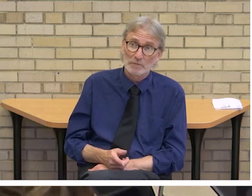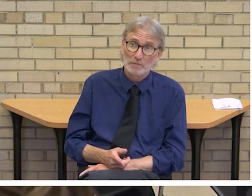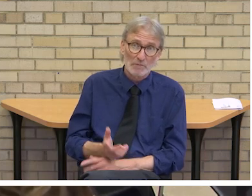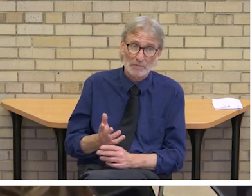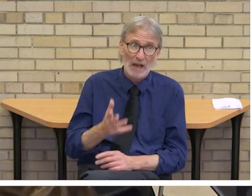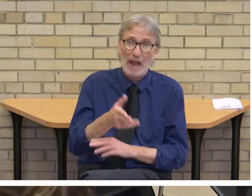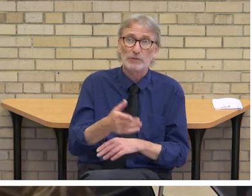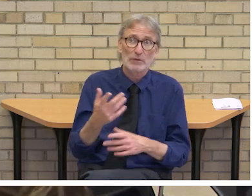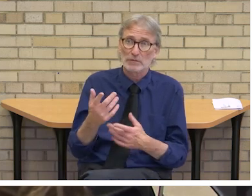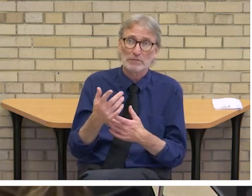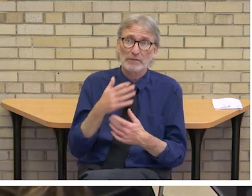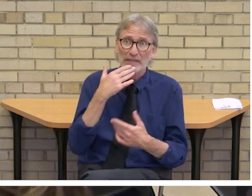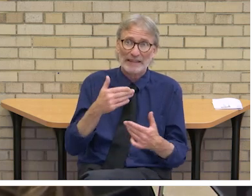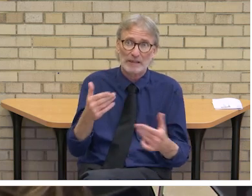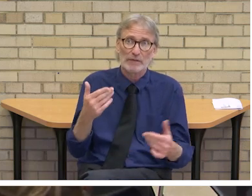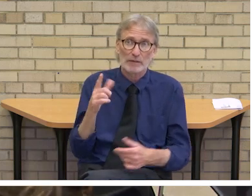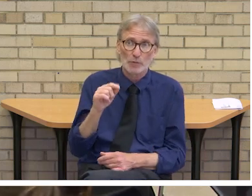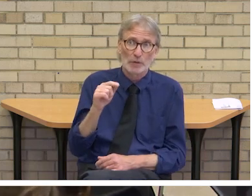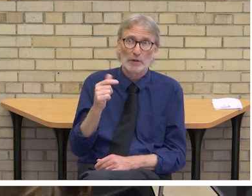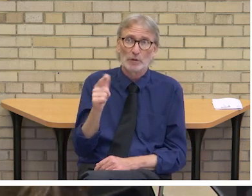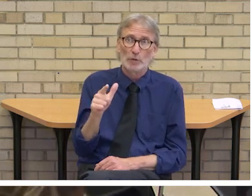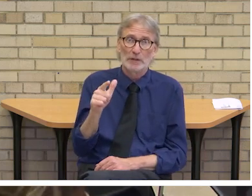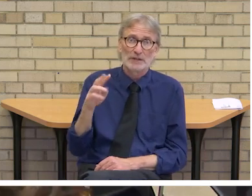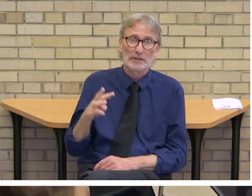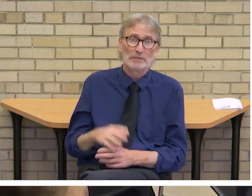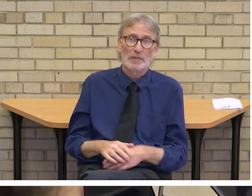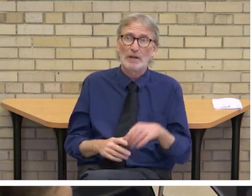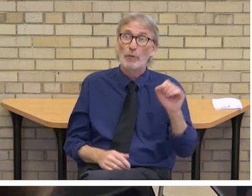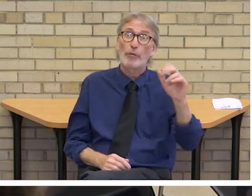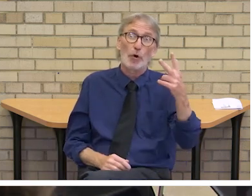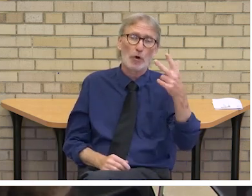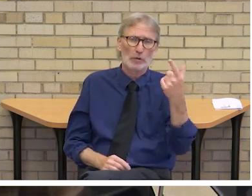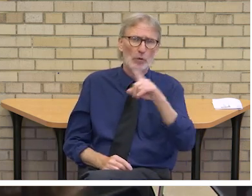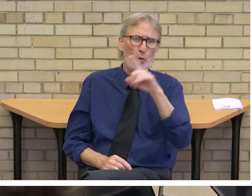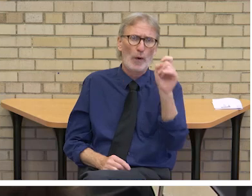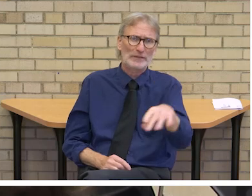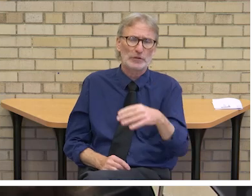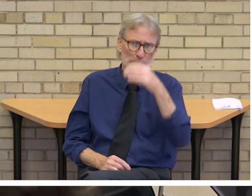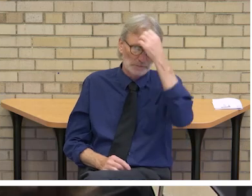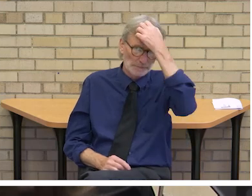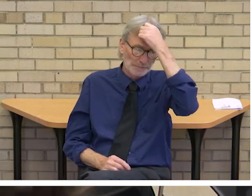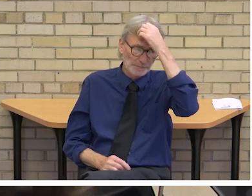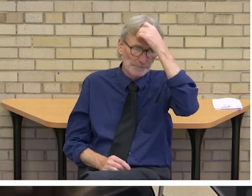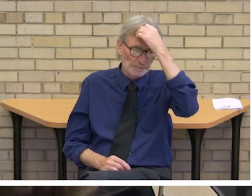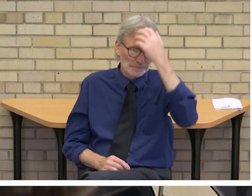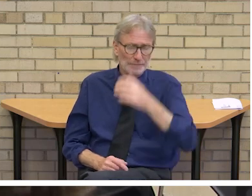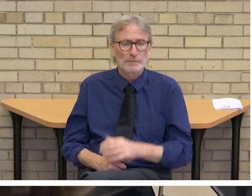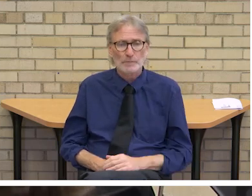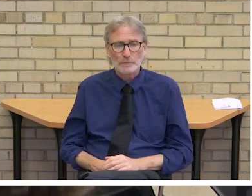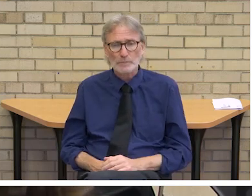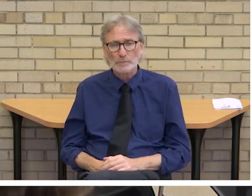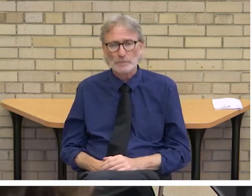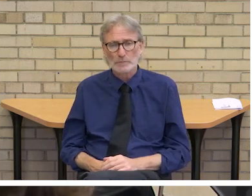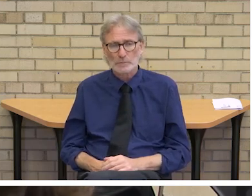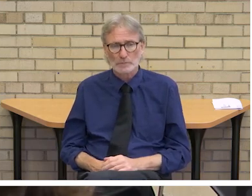Thanksgiving of 2026? And let me think, I go to my third one here.